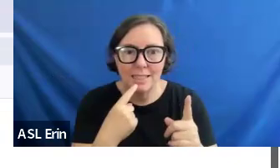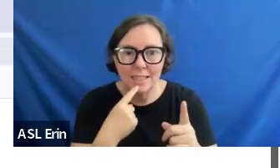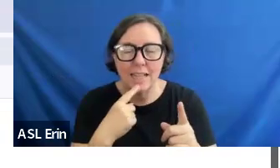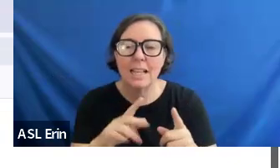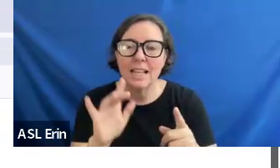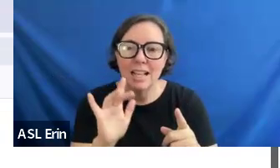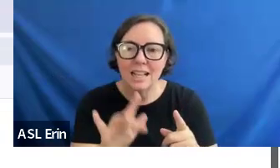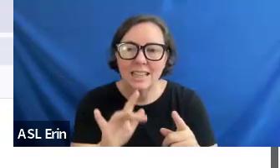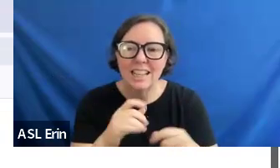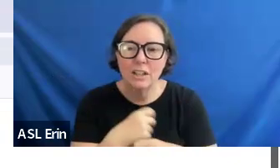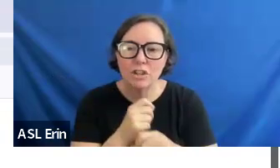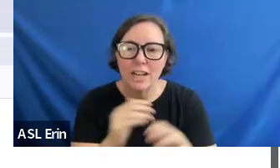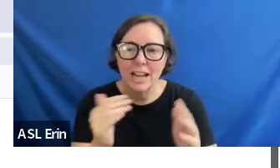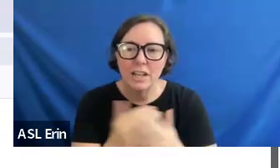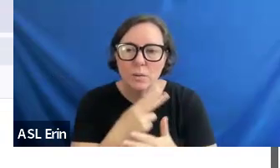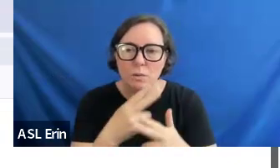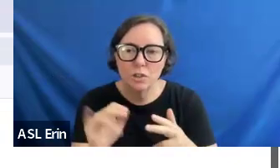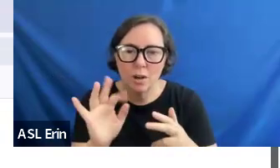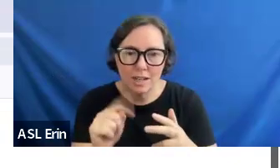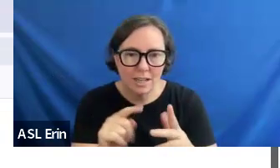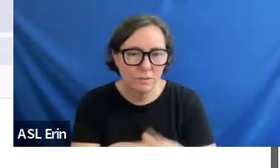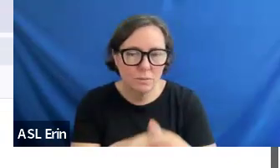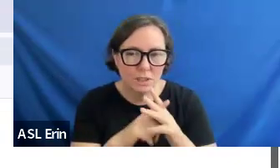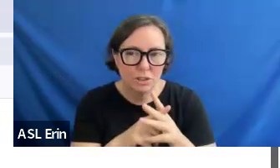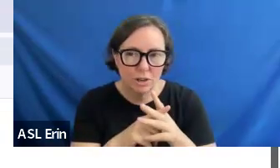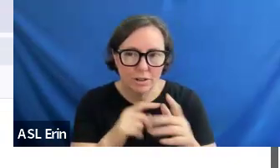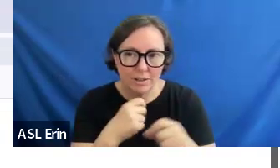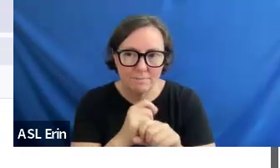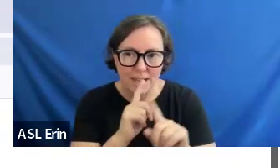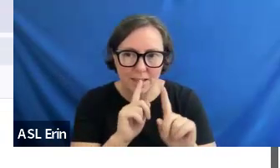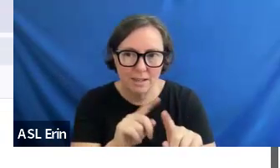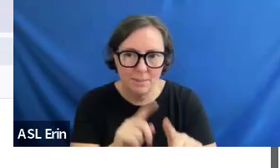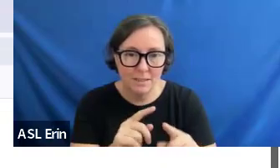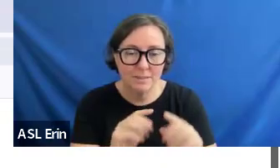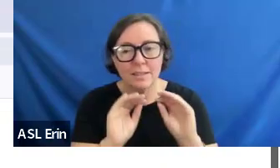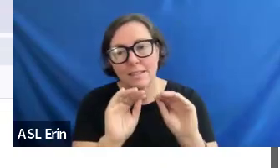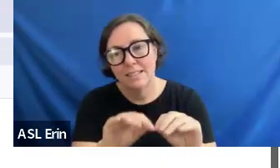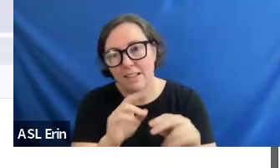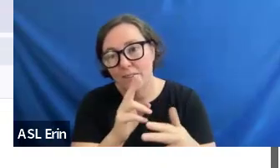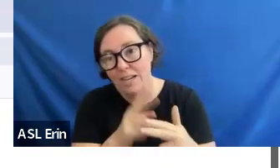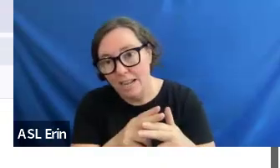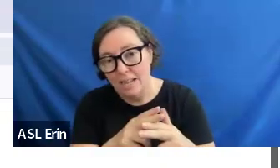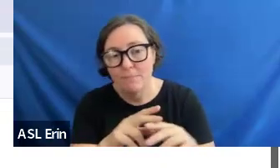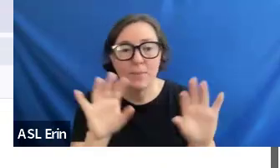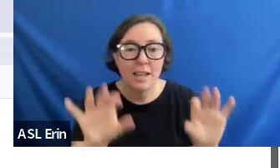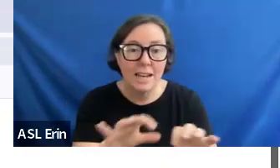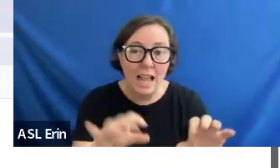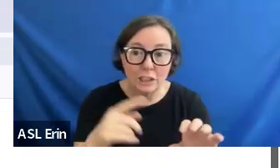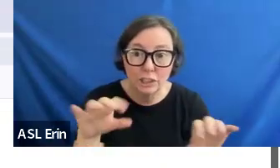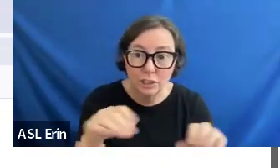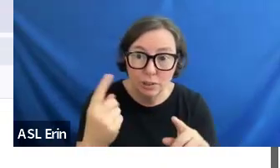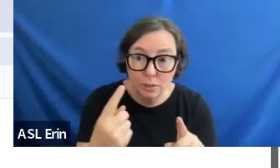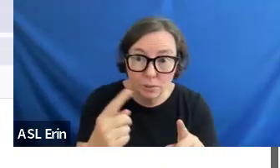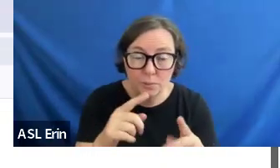click Create New Shortcut to initiate the command creation. Give your shortcut a name, an action to perform, and assign it